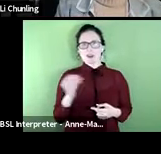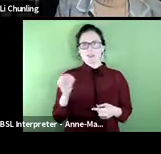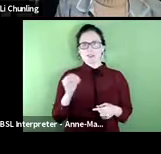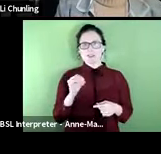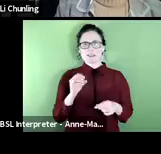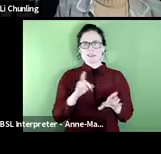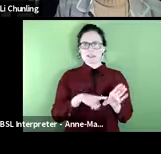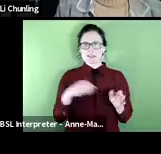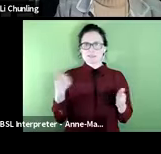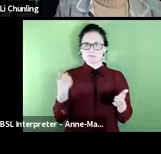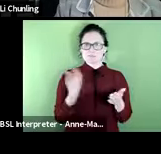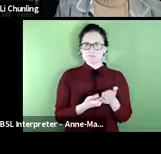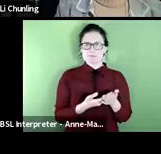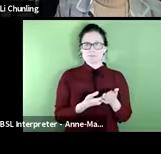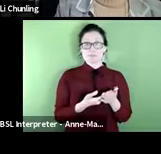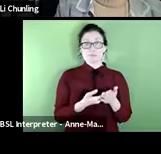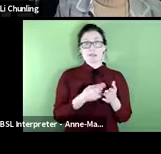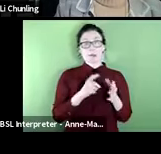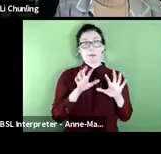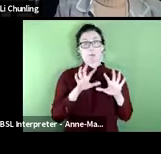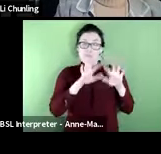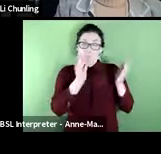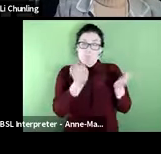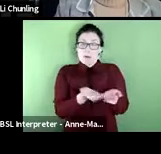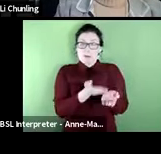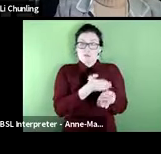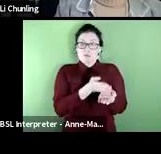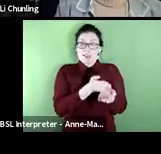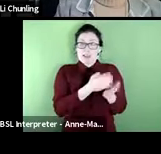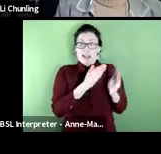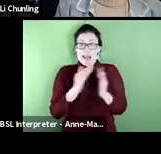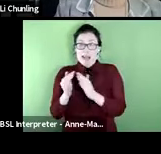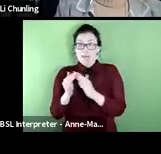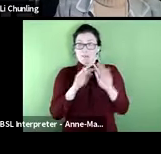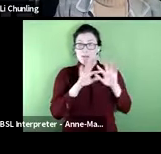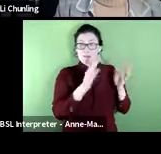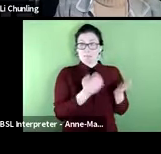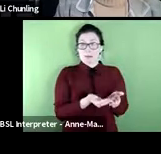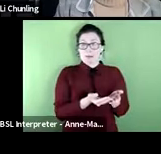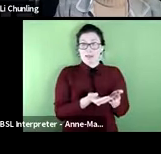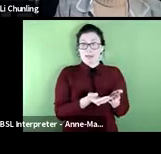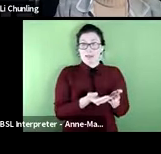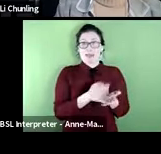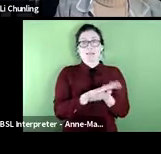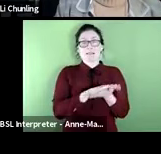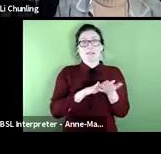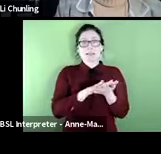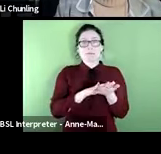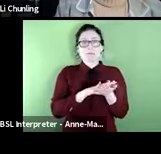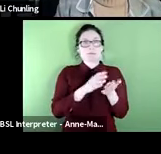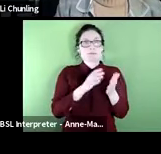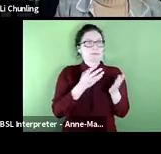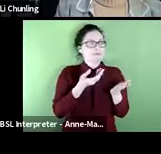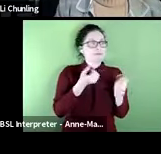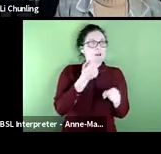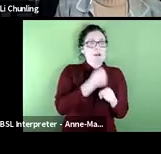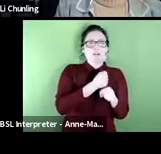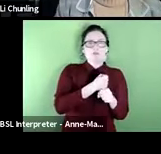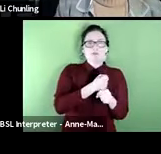has been underscored by quantitative easing and certain kinds of policies which may not